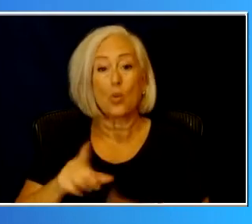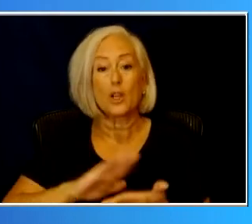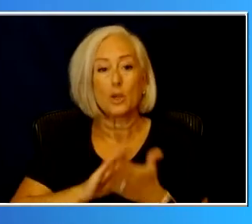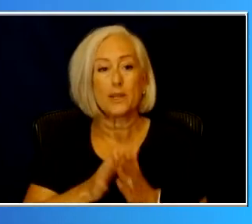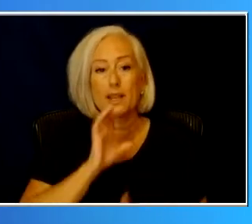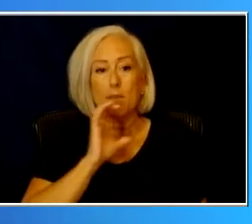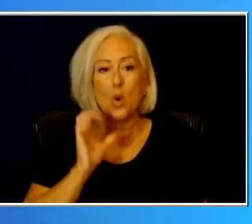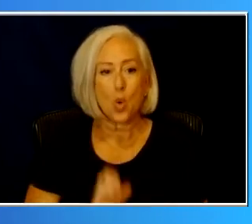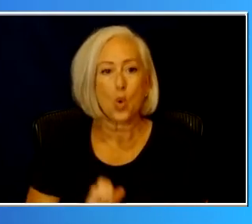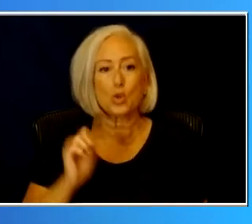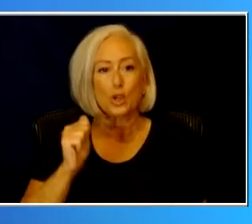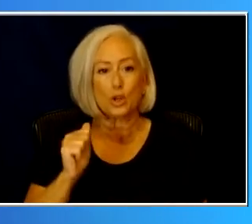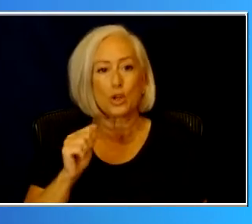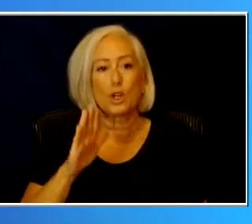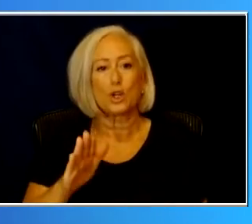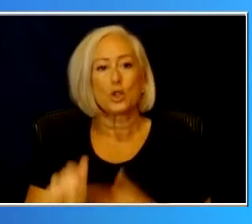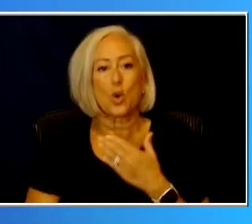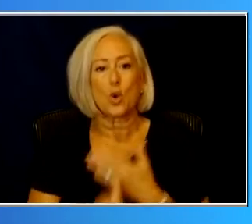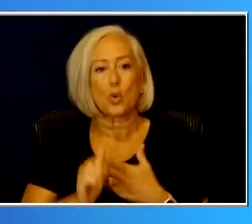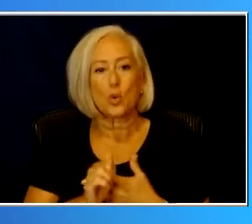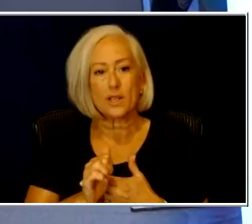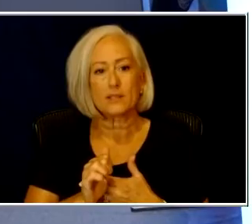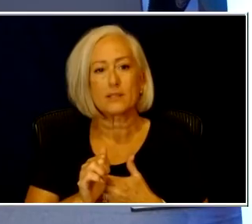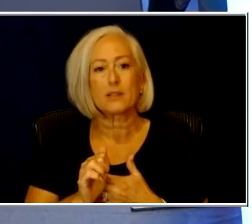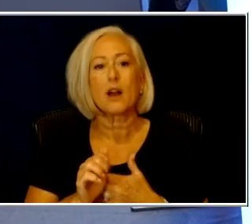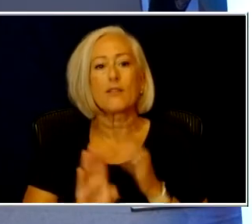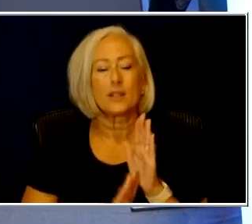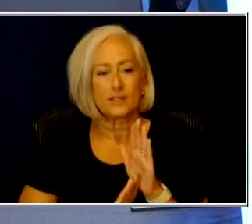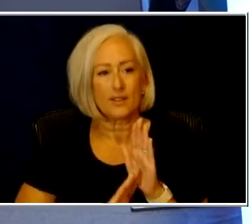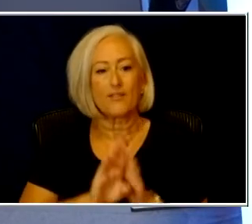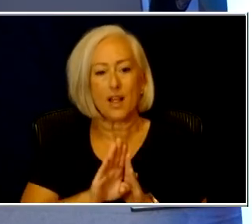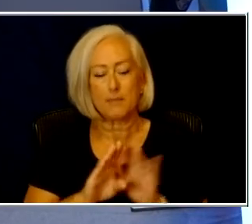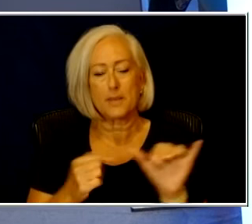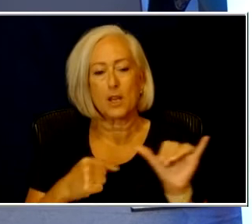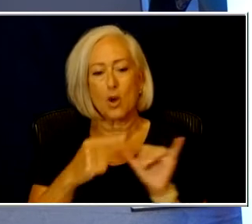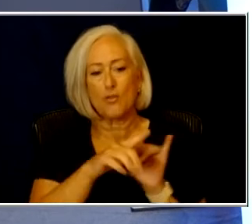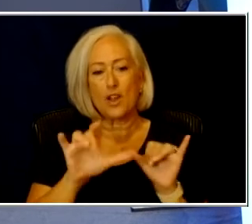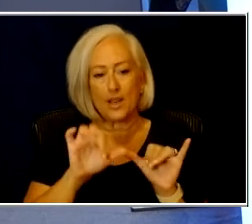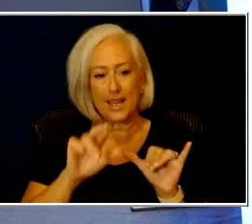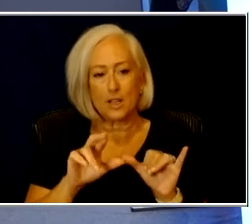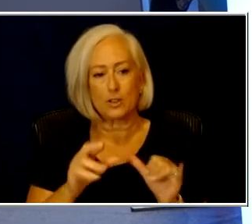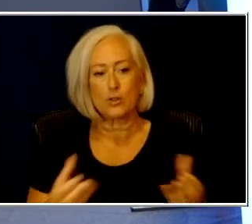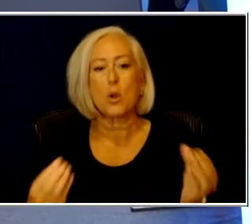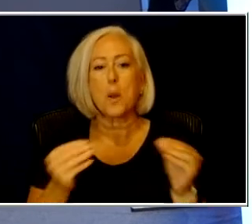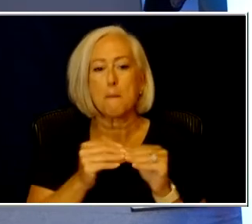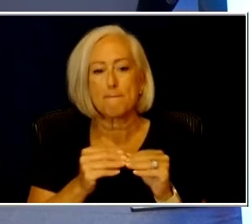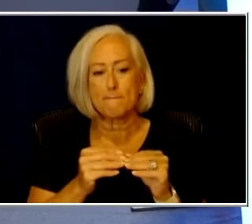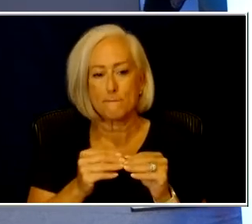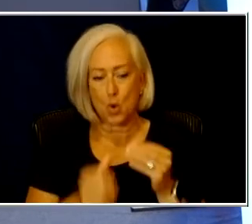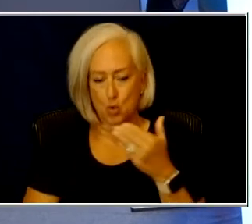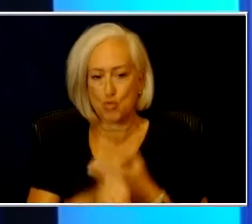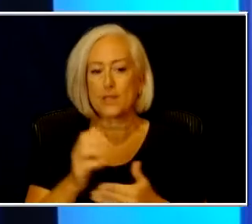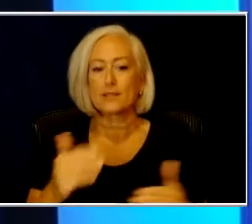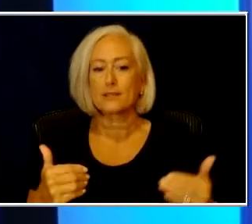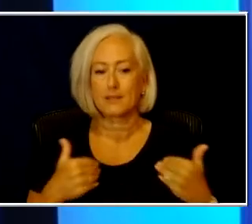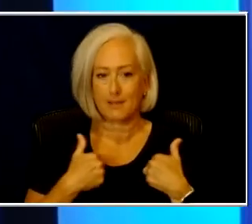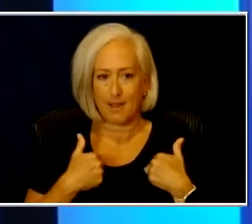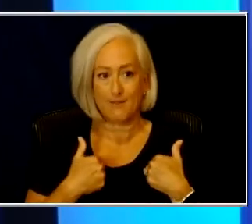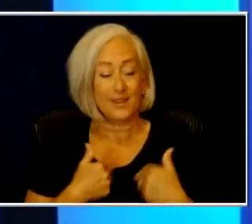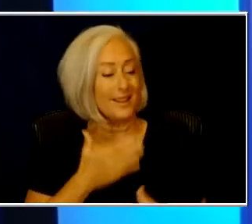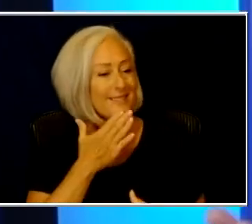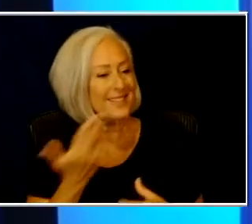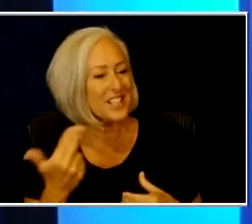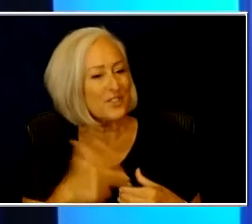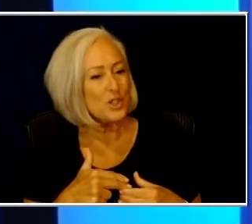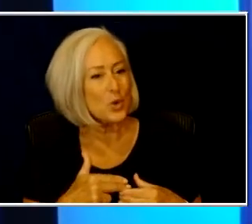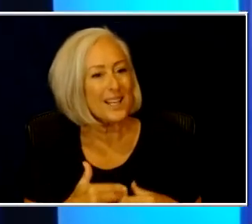of developing an ovarian cancer is higher. Okay. I guess I would say that. Okay, Yeah. Jeannie, thanks for jumping on here at the last minute. Appreciate you. Yeah. Well, it's